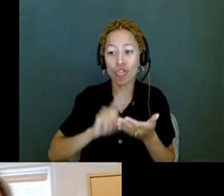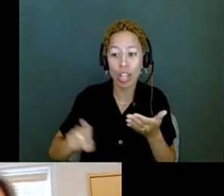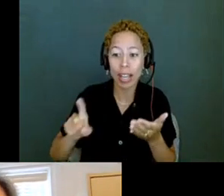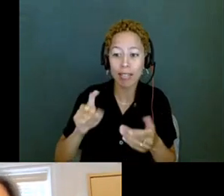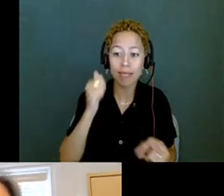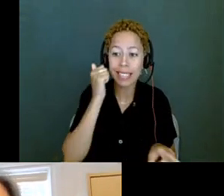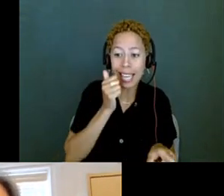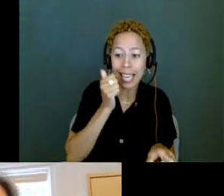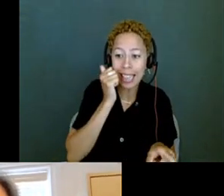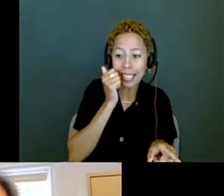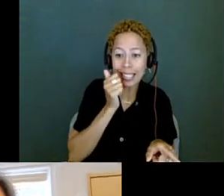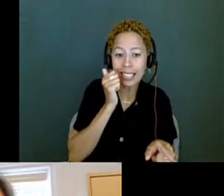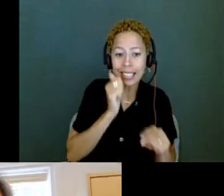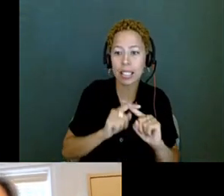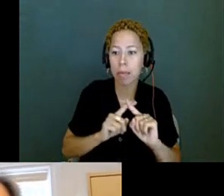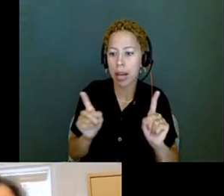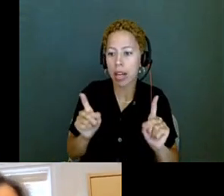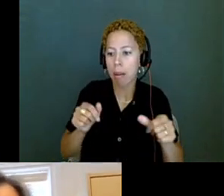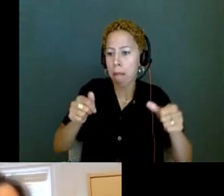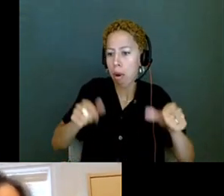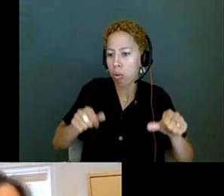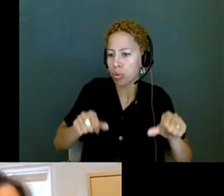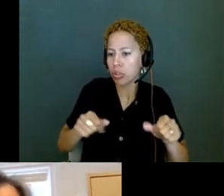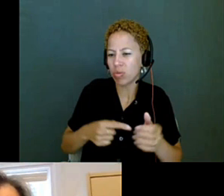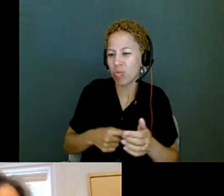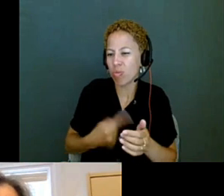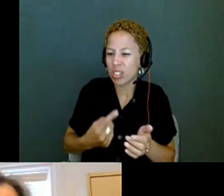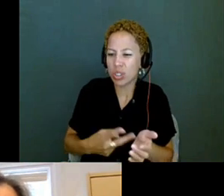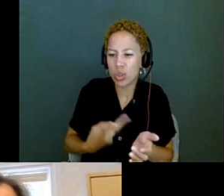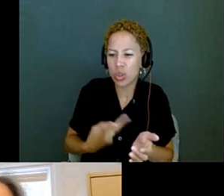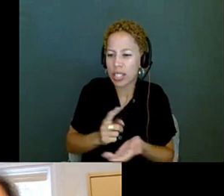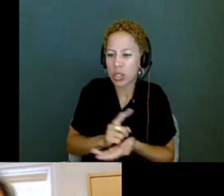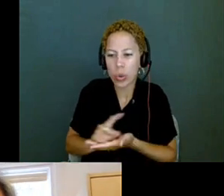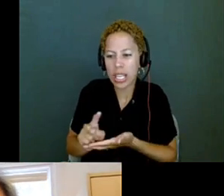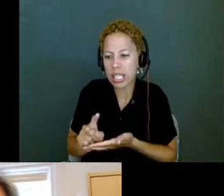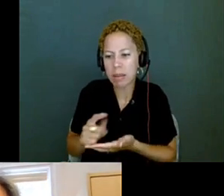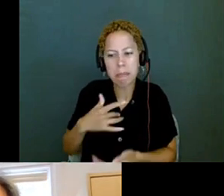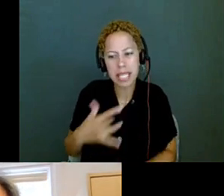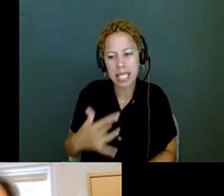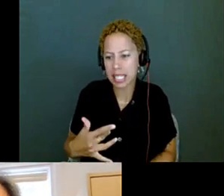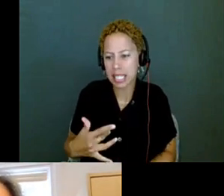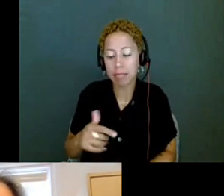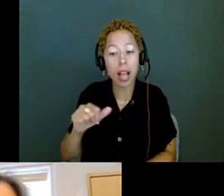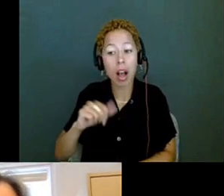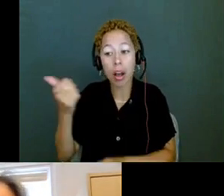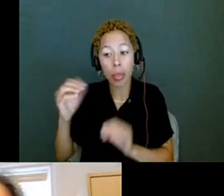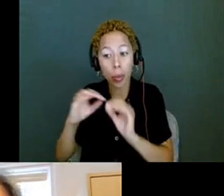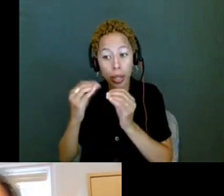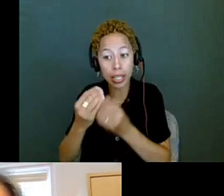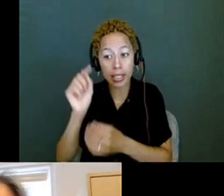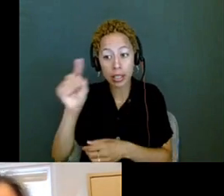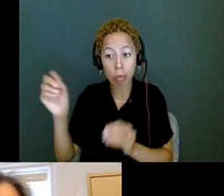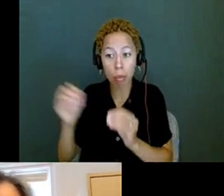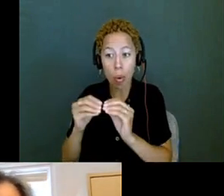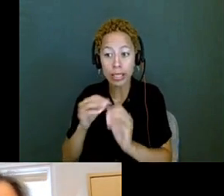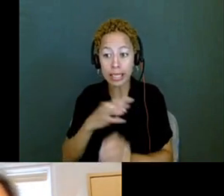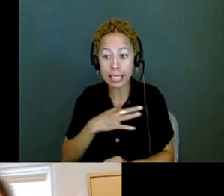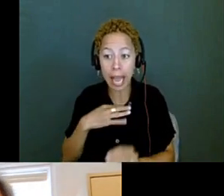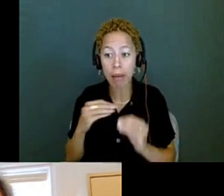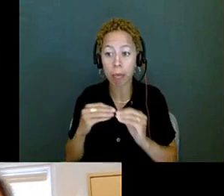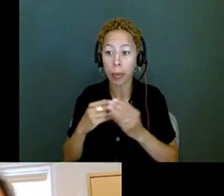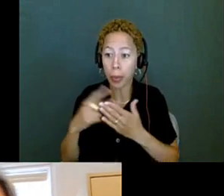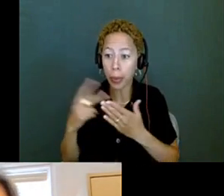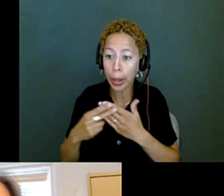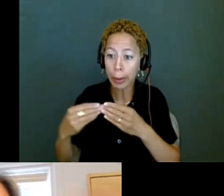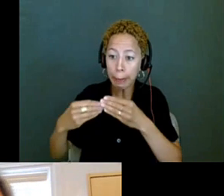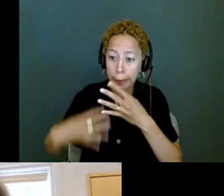we generally try to post once or twice a week. Other organizations who have more staff and more programs